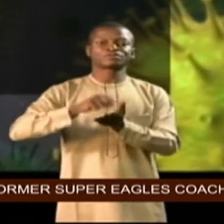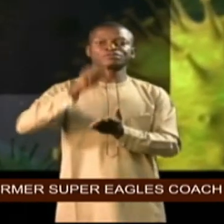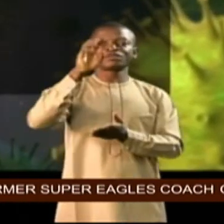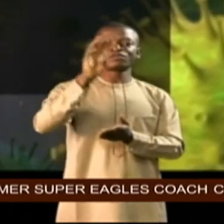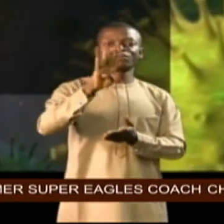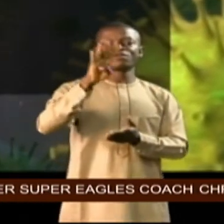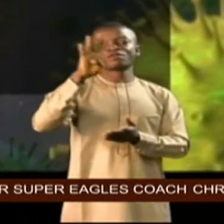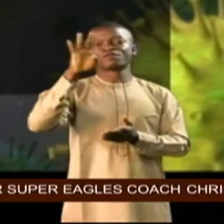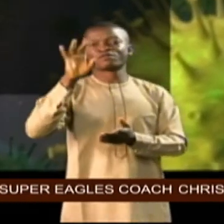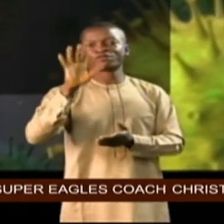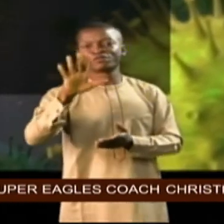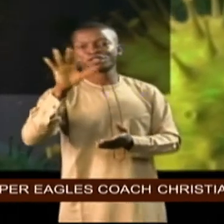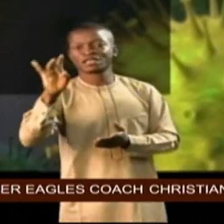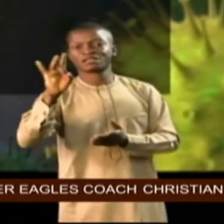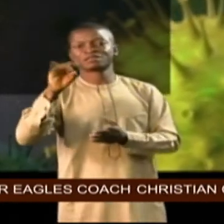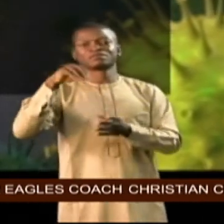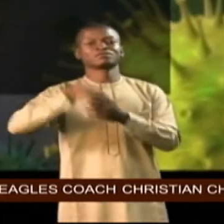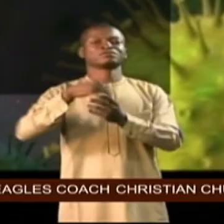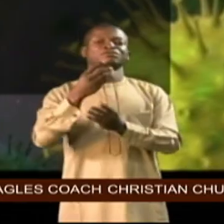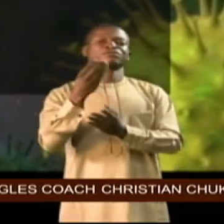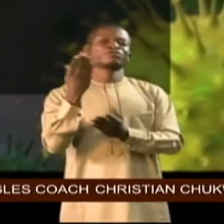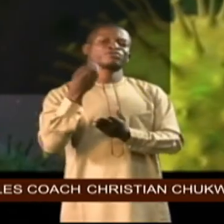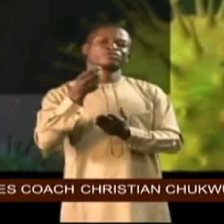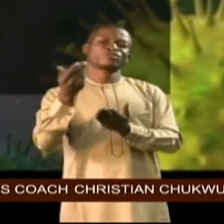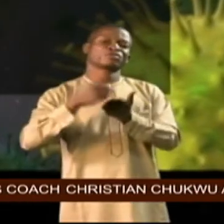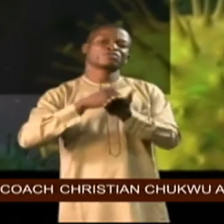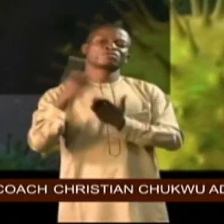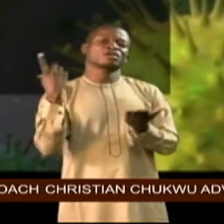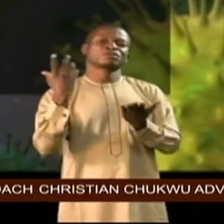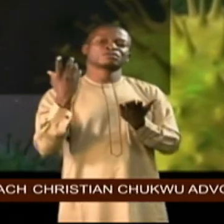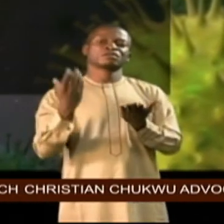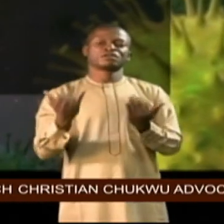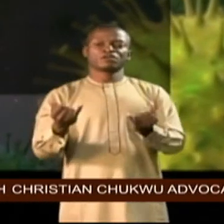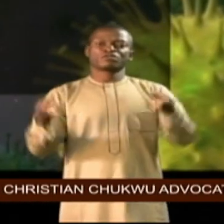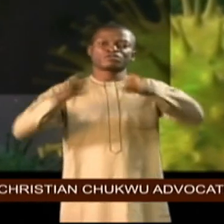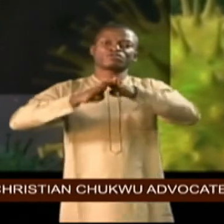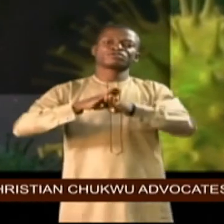70,458 new cases in the past week and is considering shutting hotels, cafes and restaurants